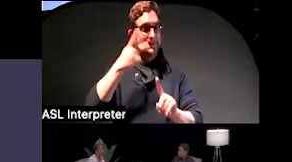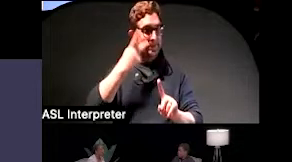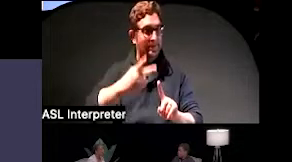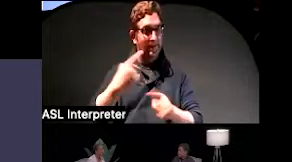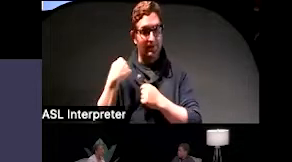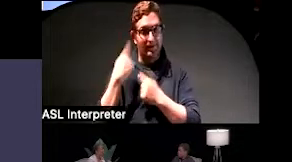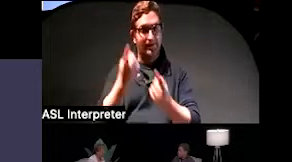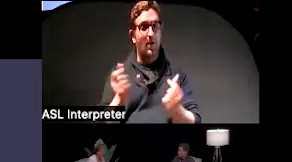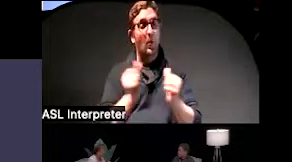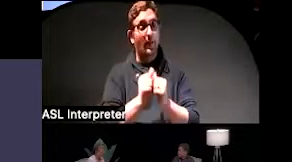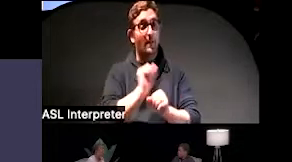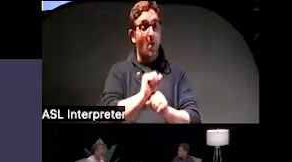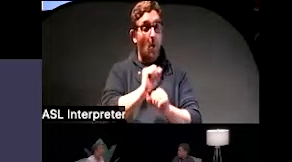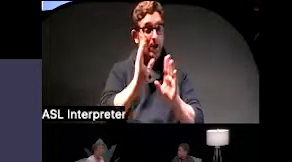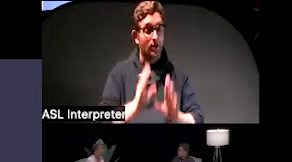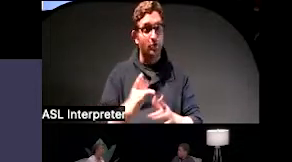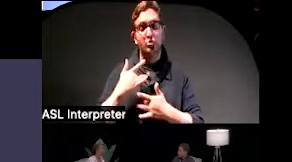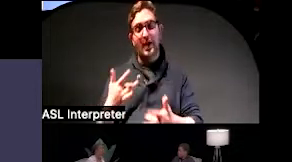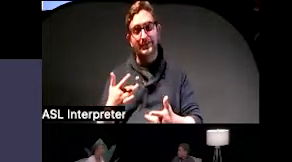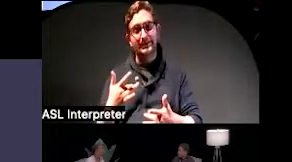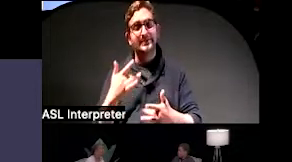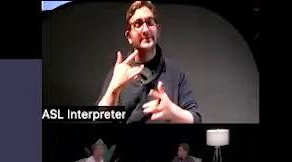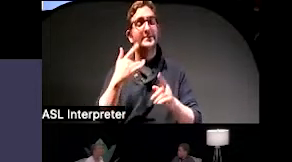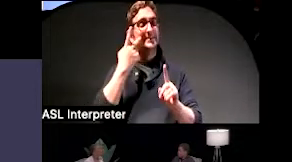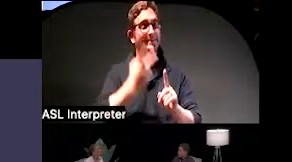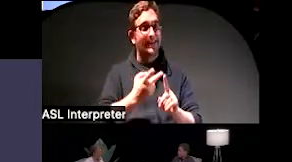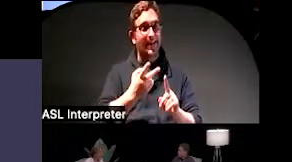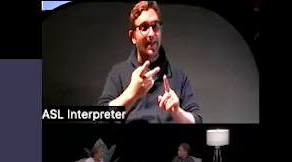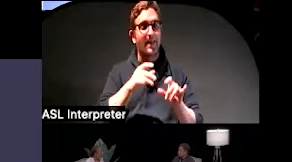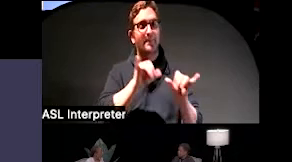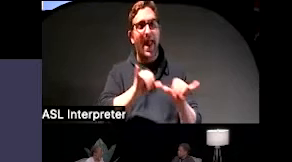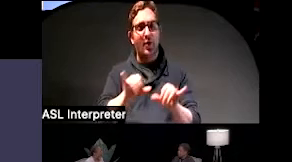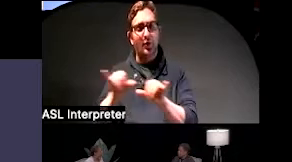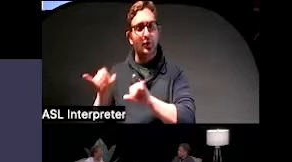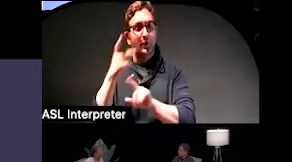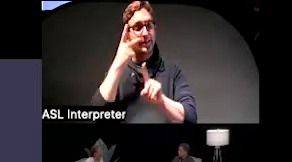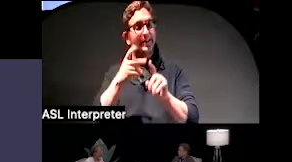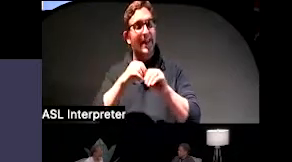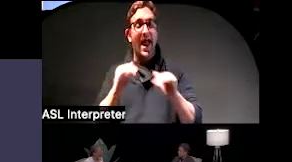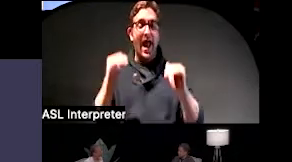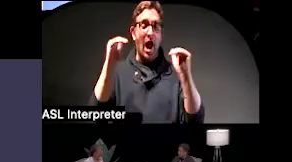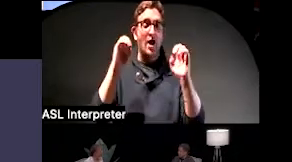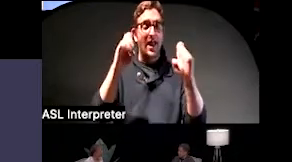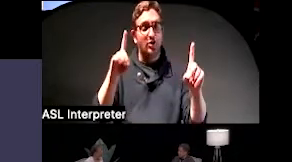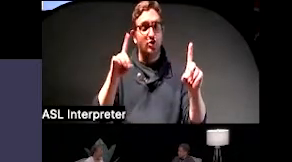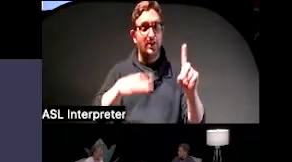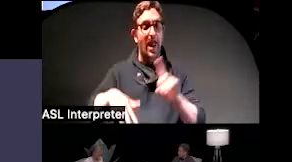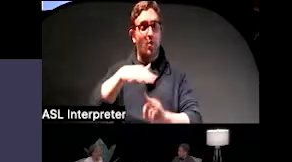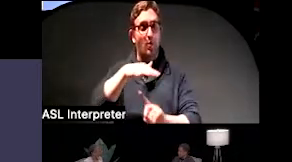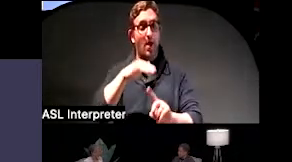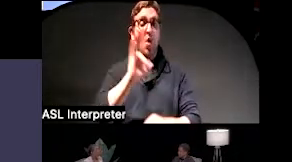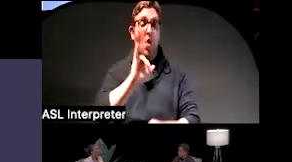with employers, the trends that you are seeing, these patterns that you are seeing in these higher ed landscapes and the